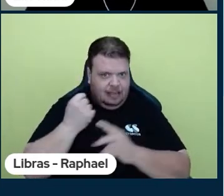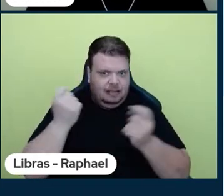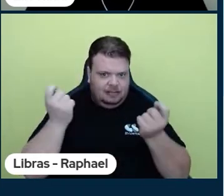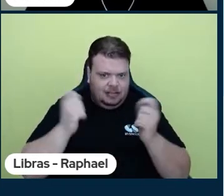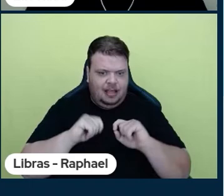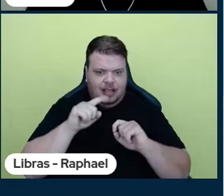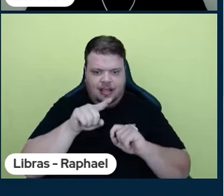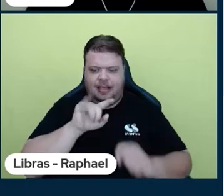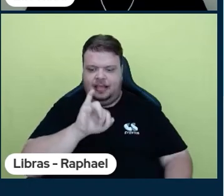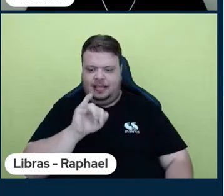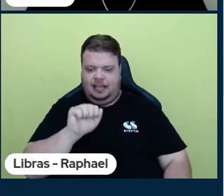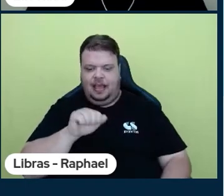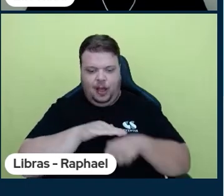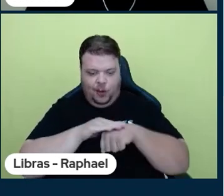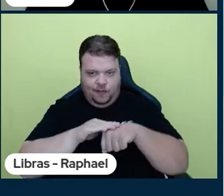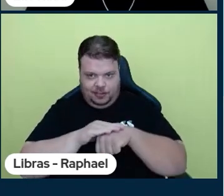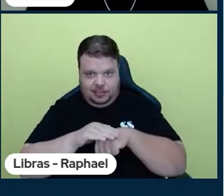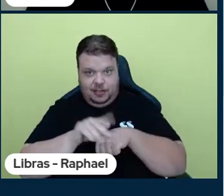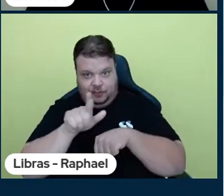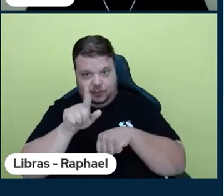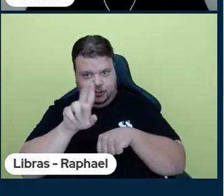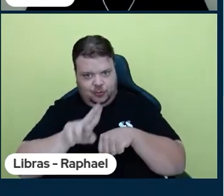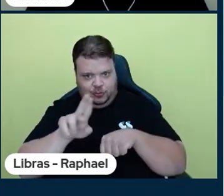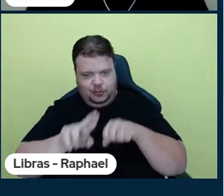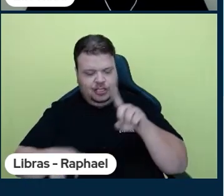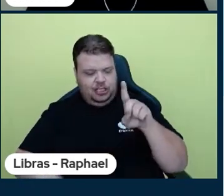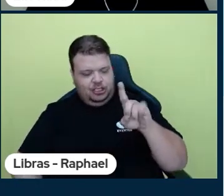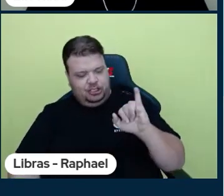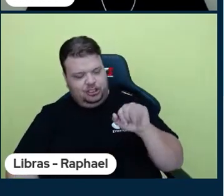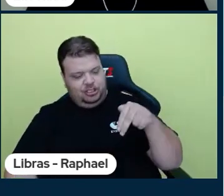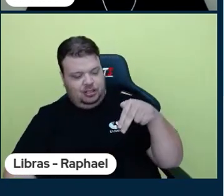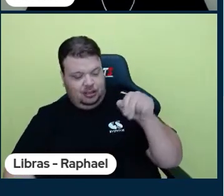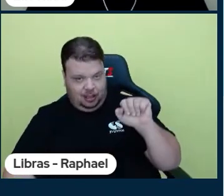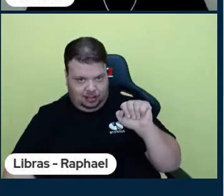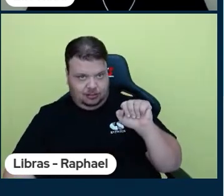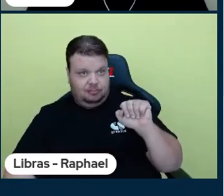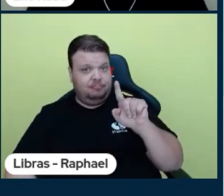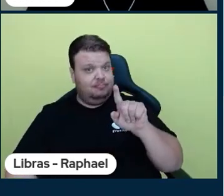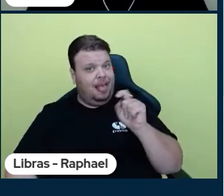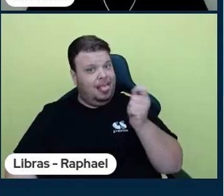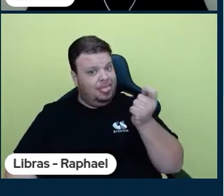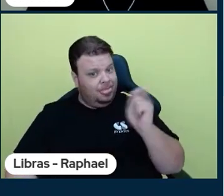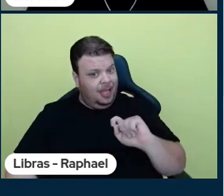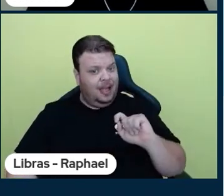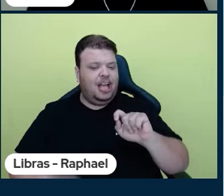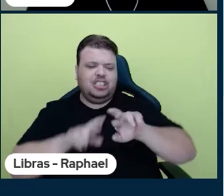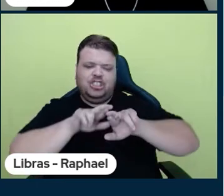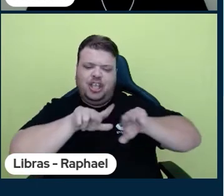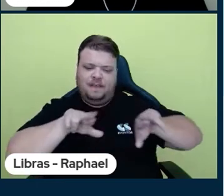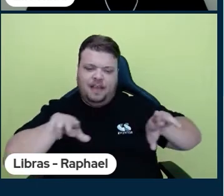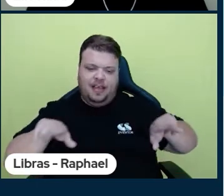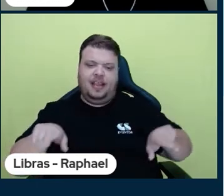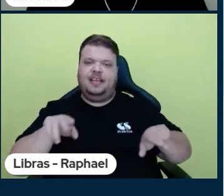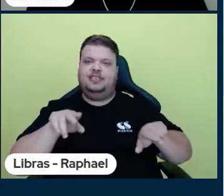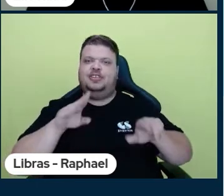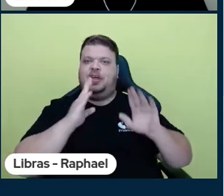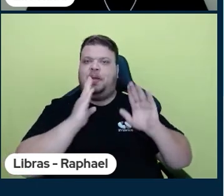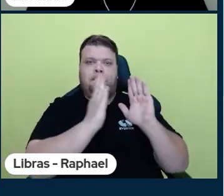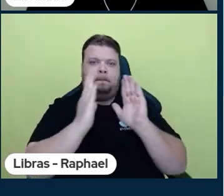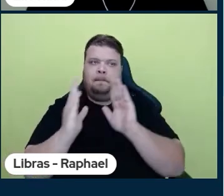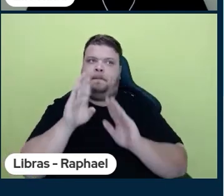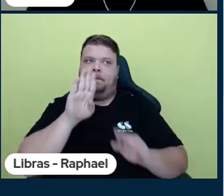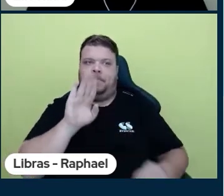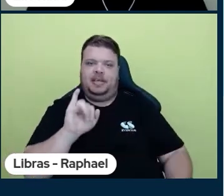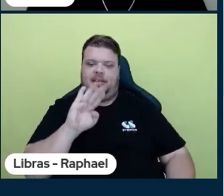So we implemented, we used Gina AI to build our AI